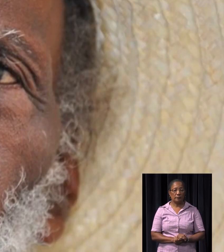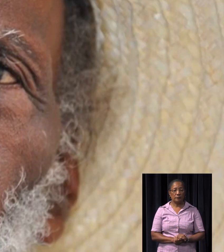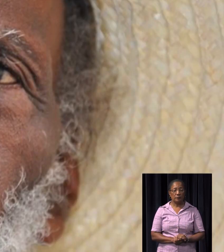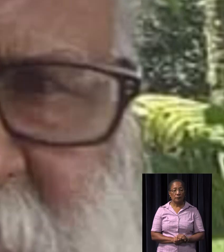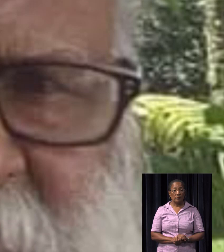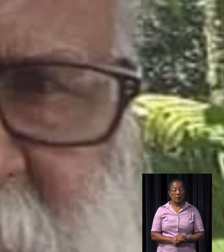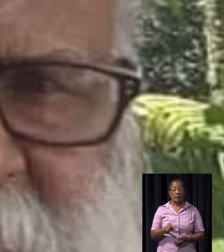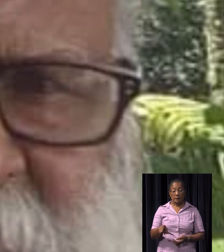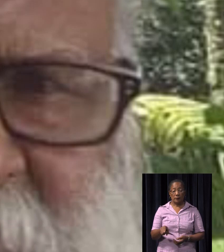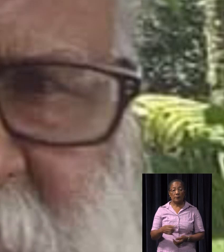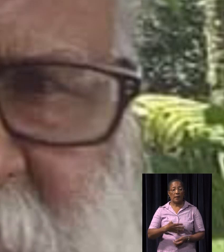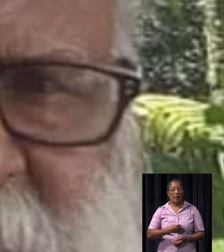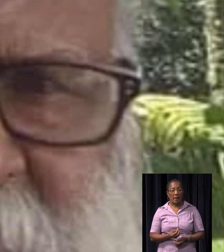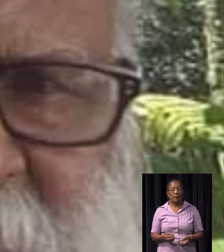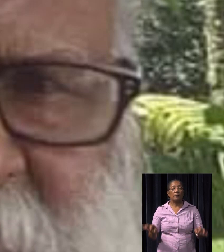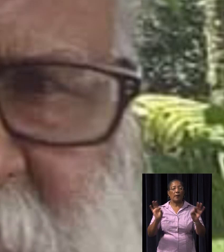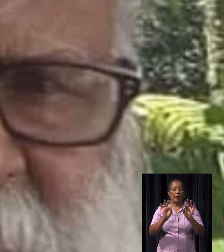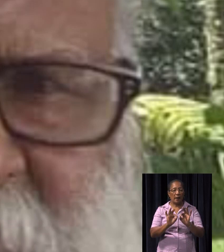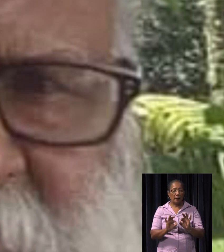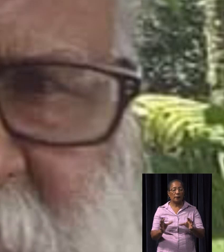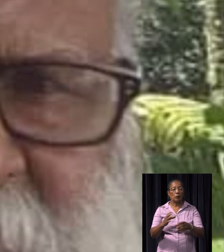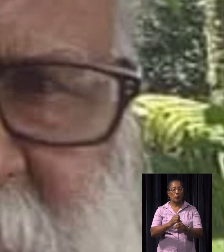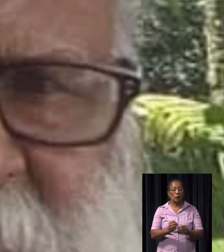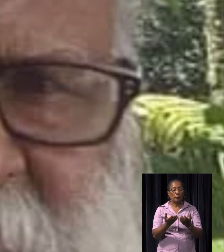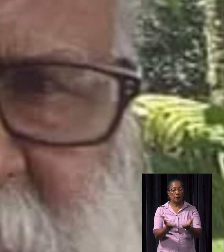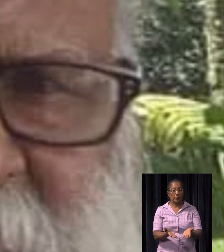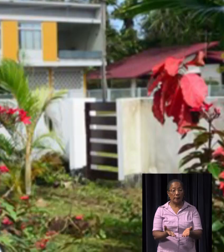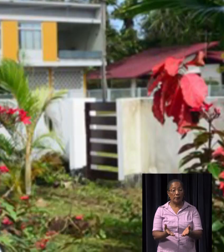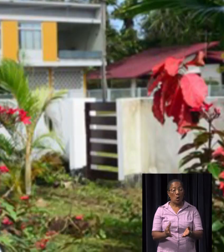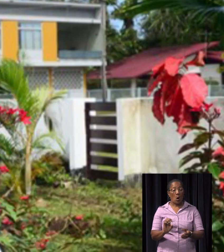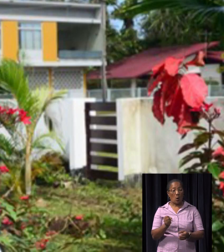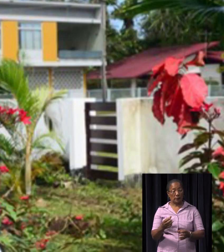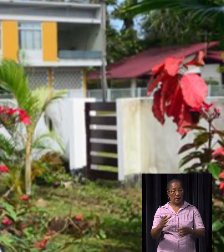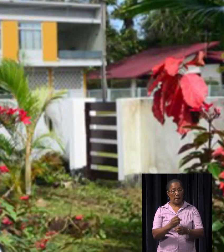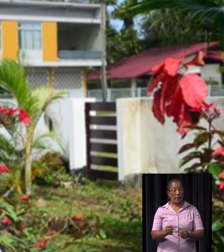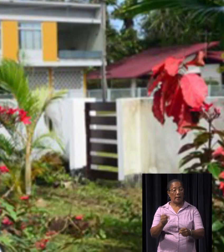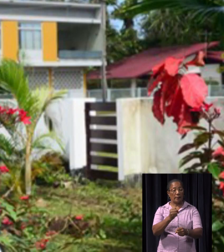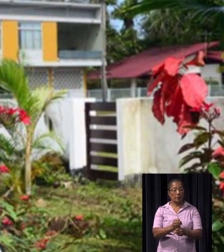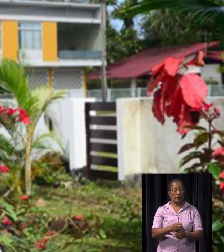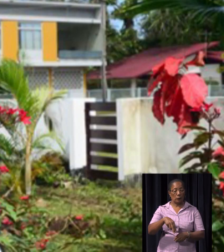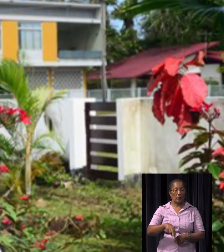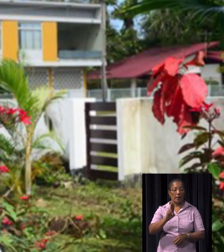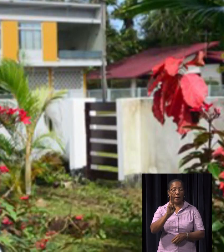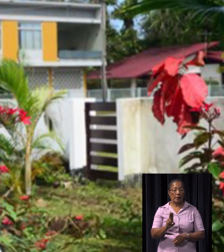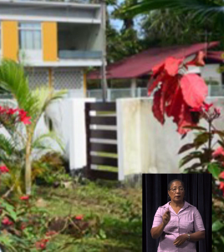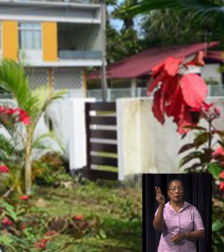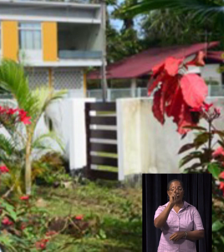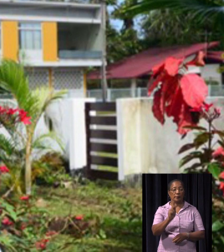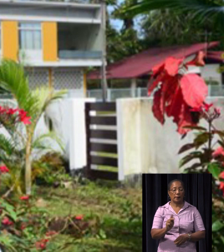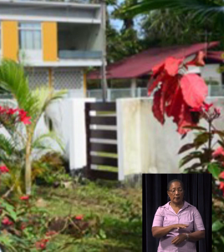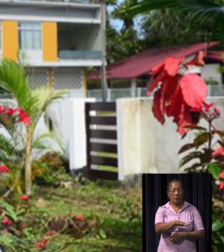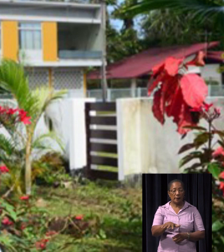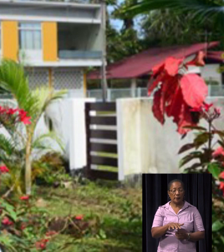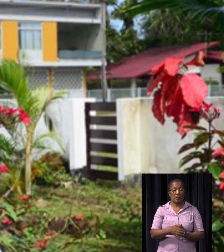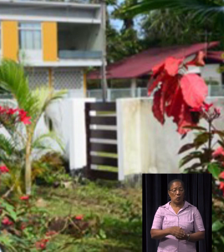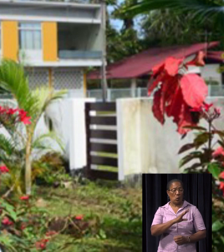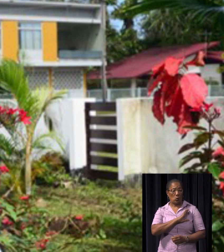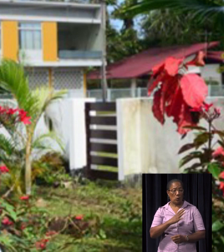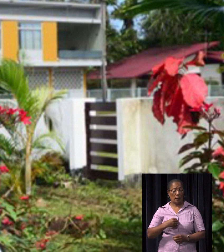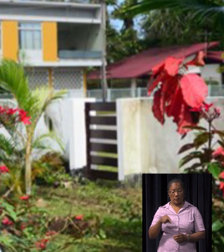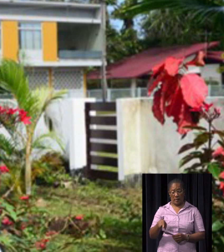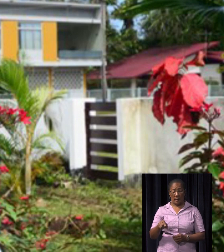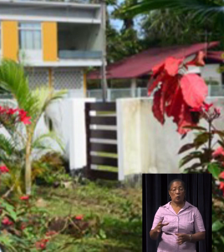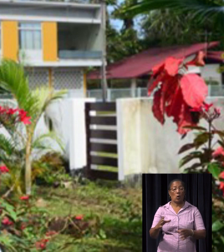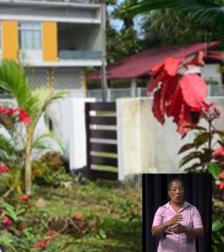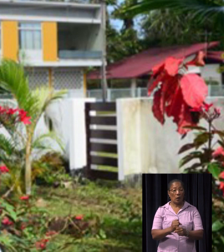no one can ignore. James Ramlal has made an important contribution to the realization of the Nola